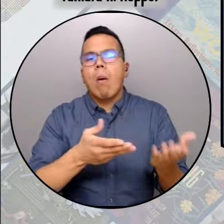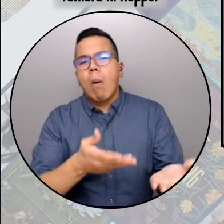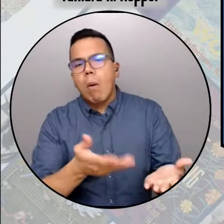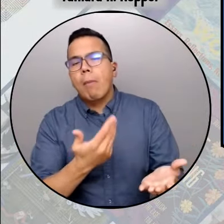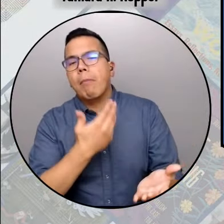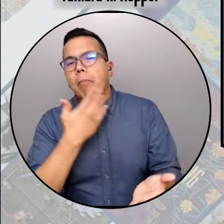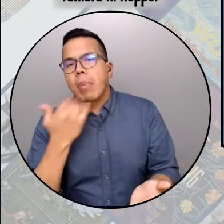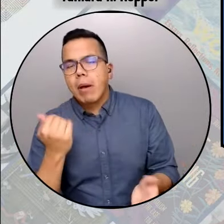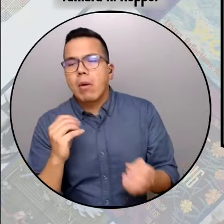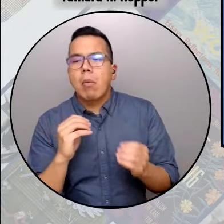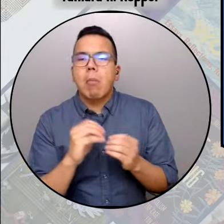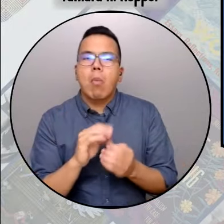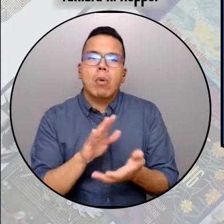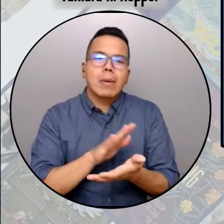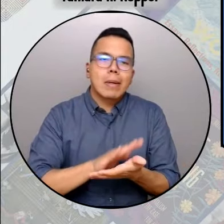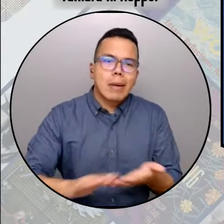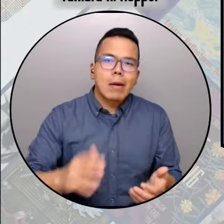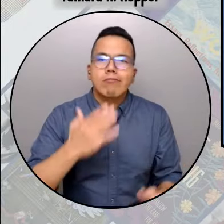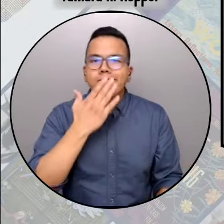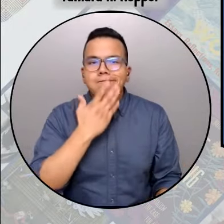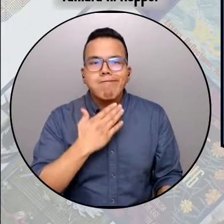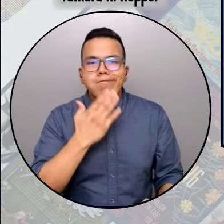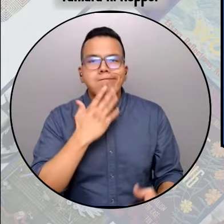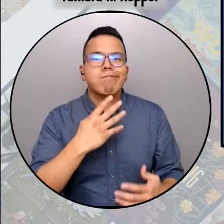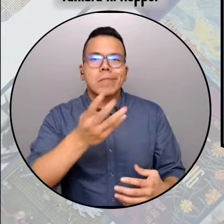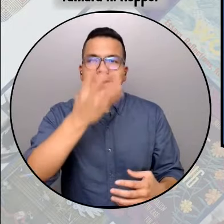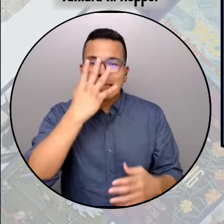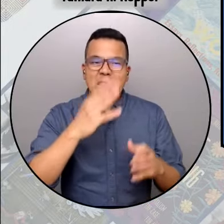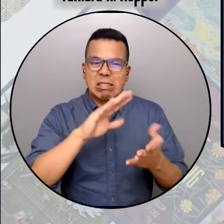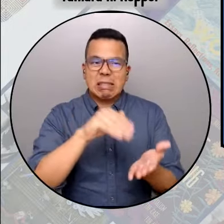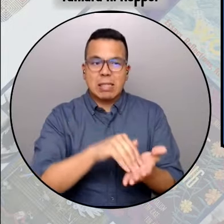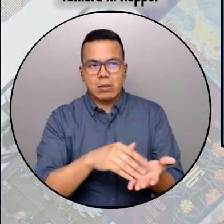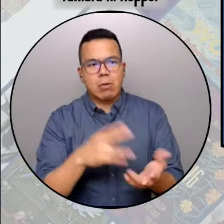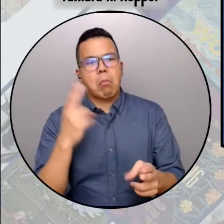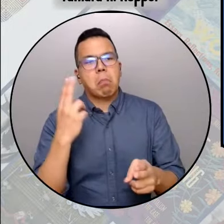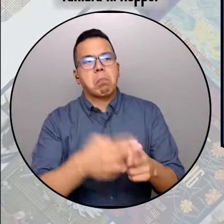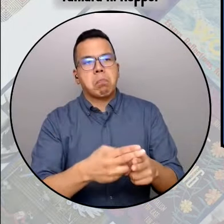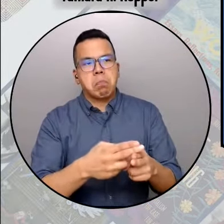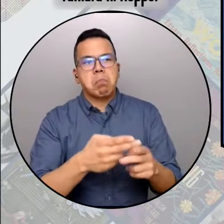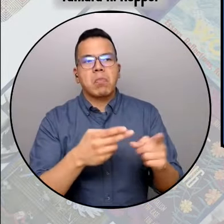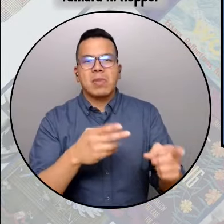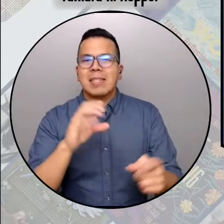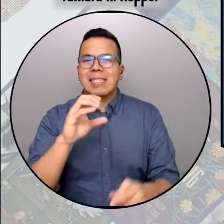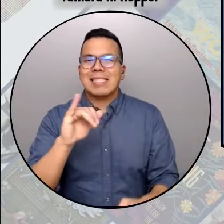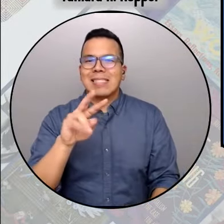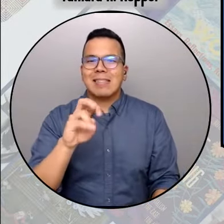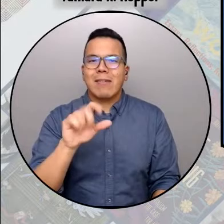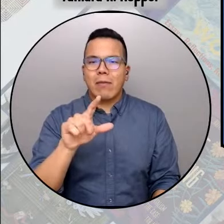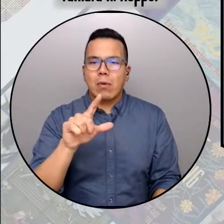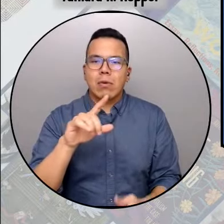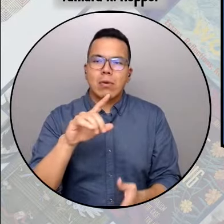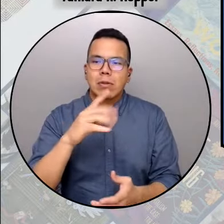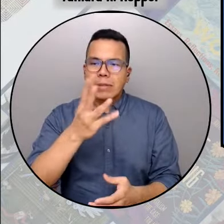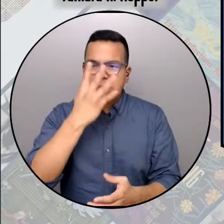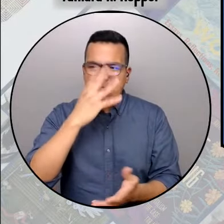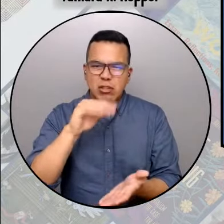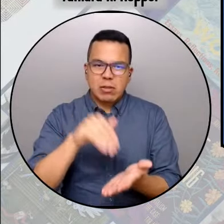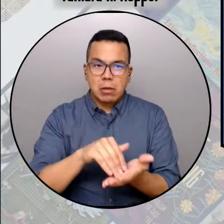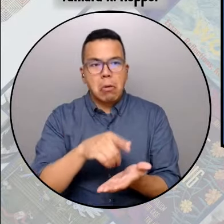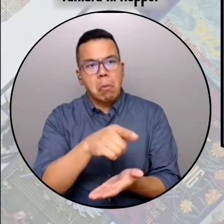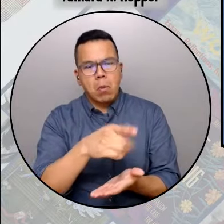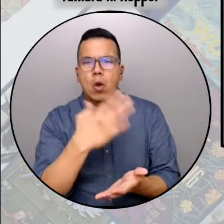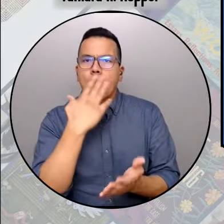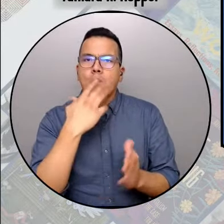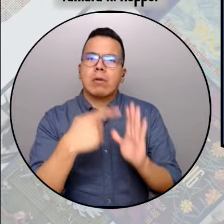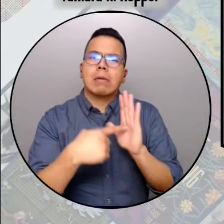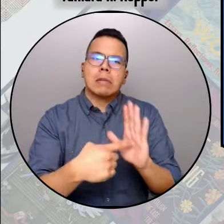and kind of, you know, more civil type of detention center. And so that's the name they give it, right? Civil Detention Center. And it's kind of a certain model of detention